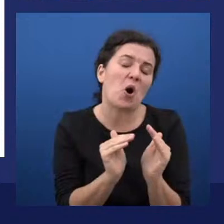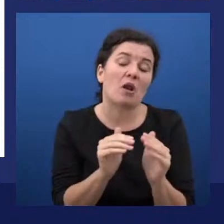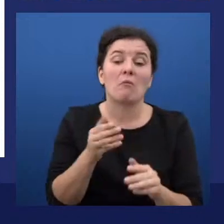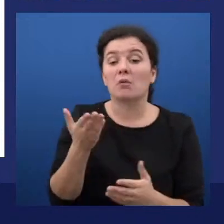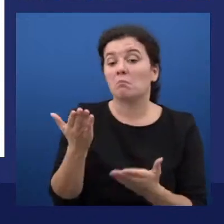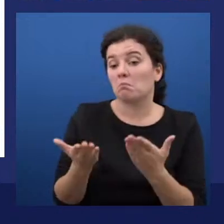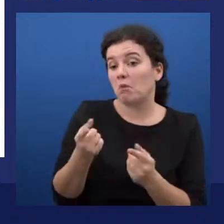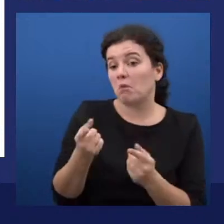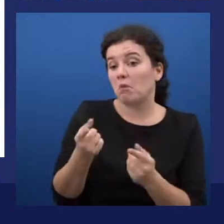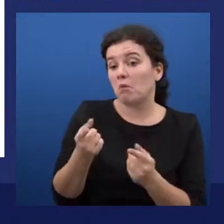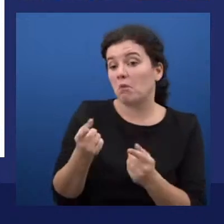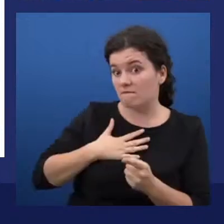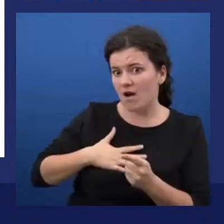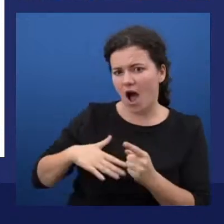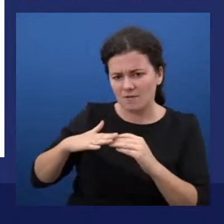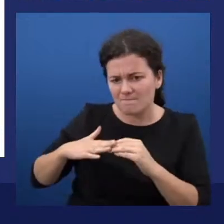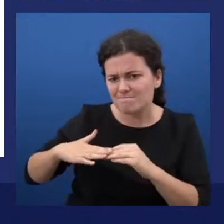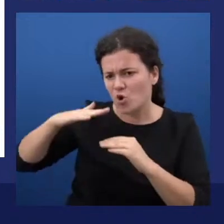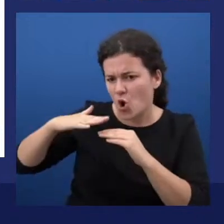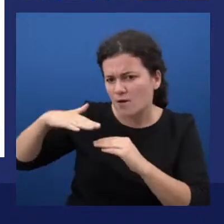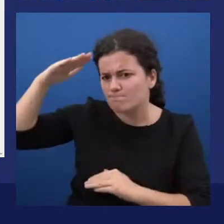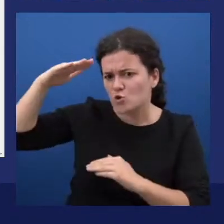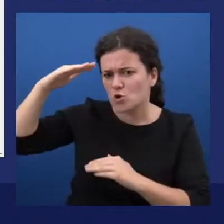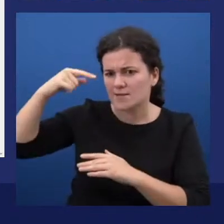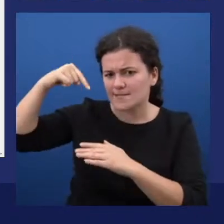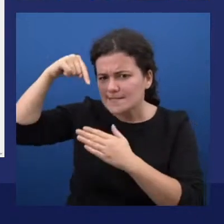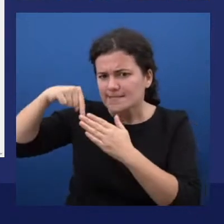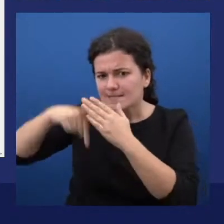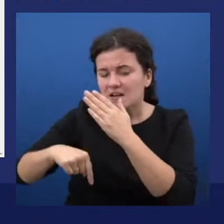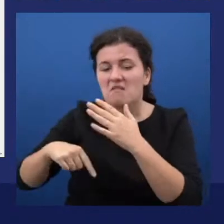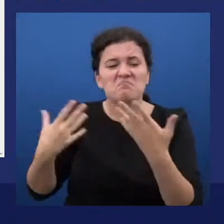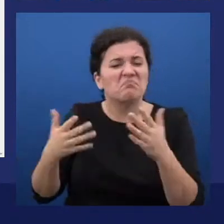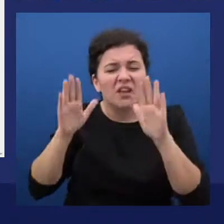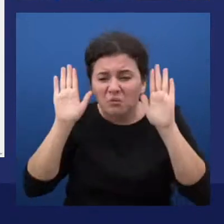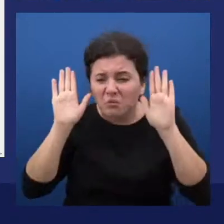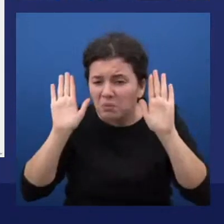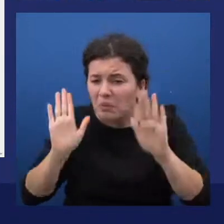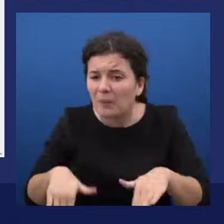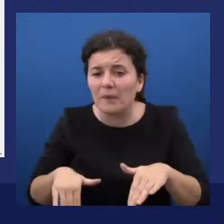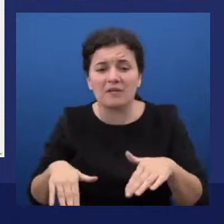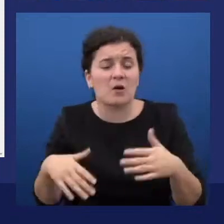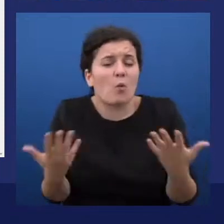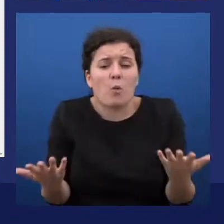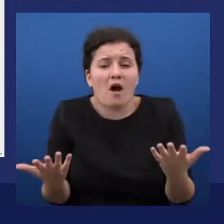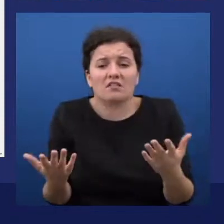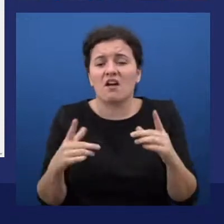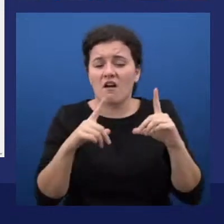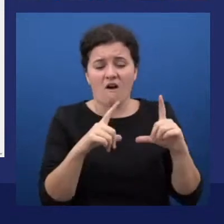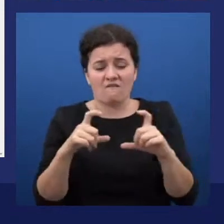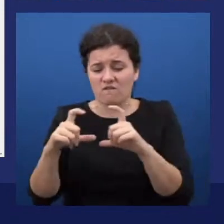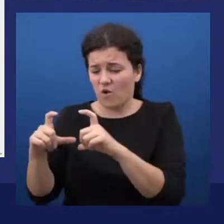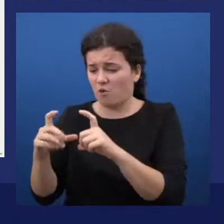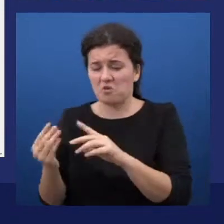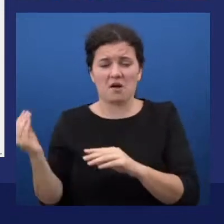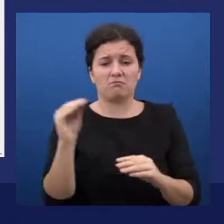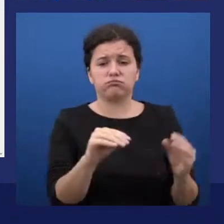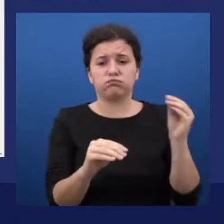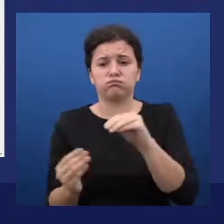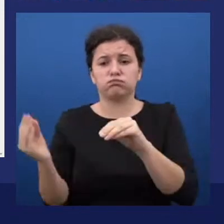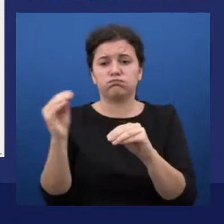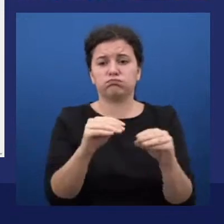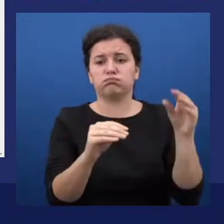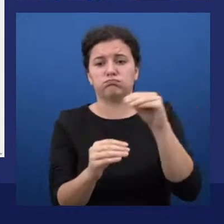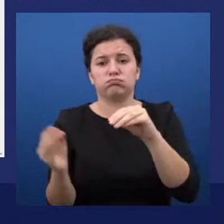do more, well, it's actually quite easy. It's just like adding images to your computer. You say, right, I want to add